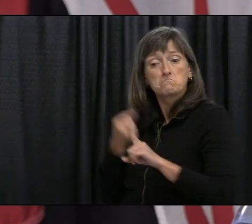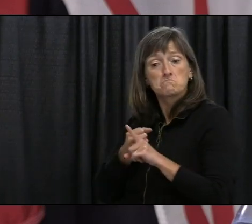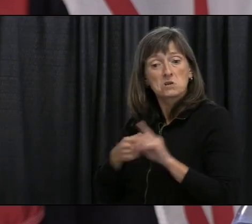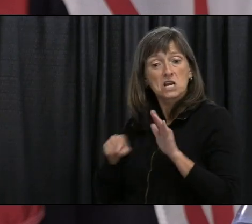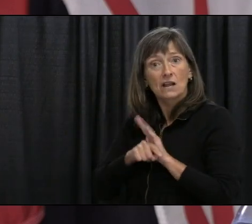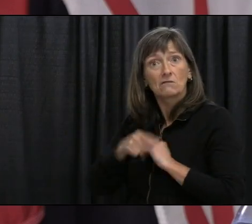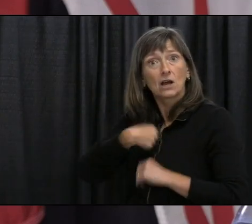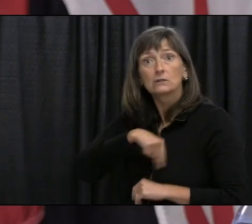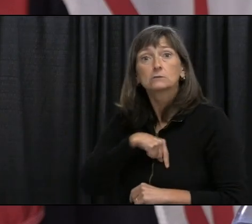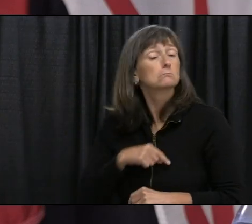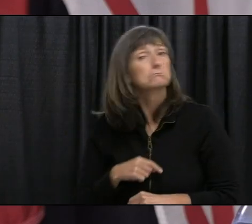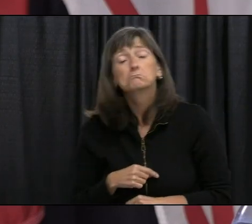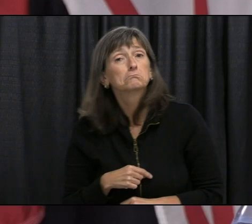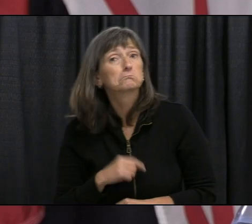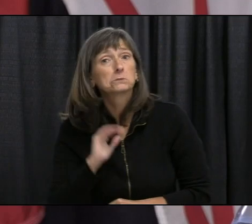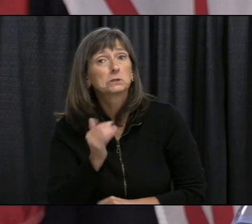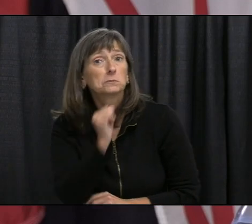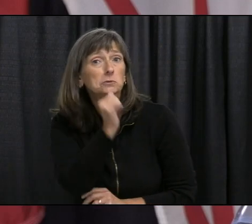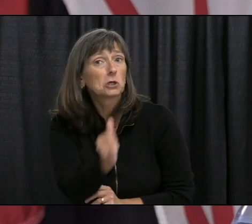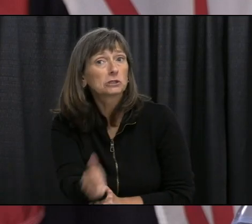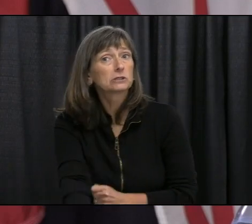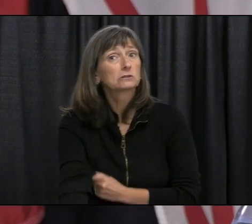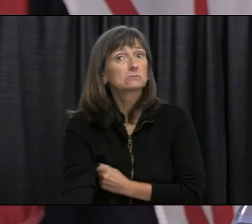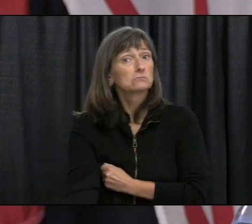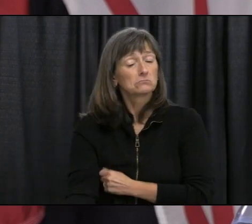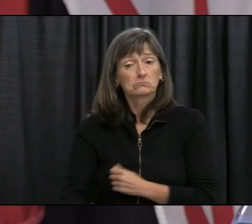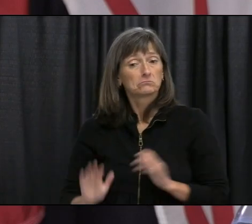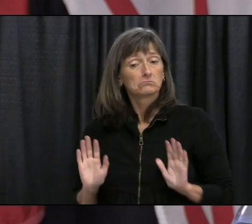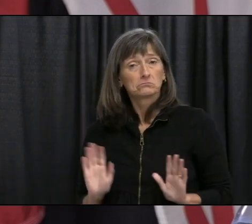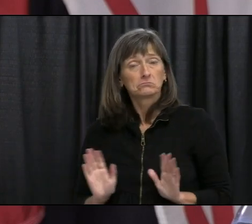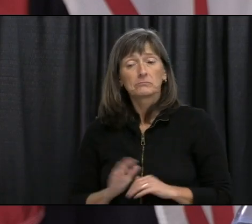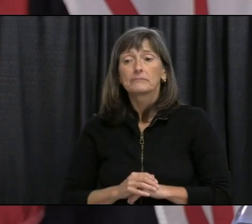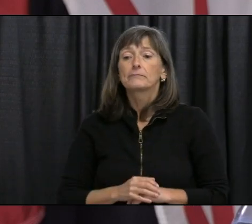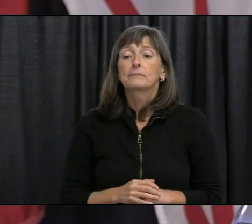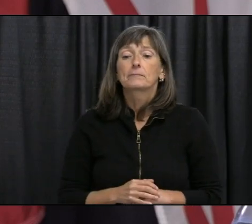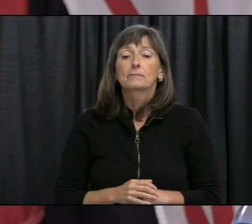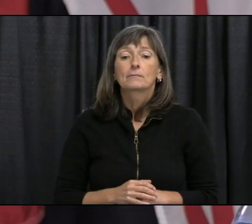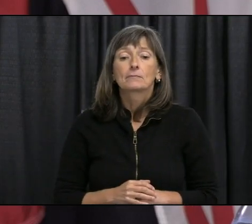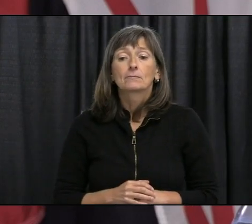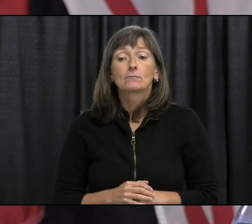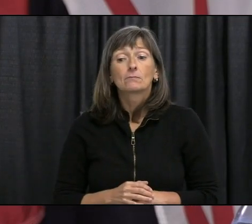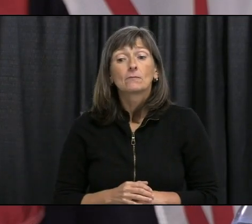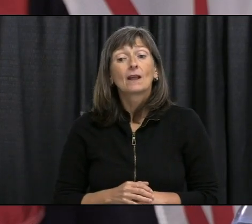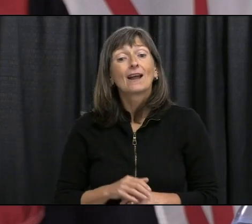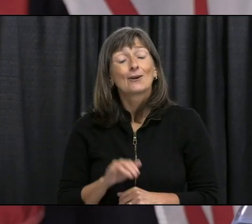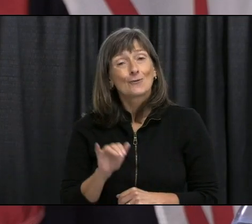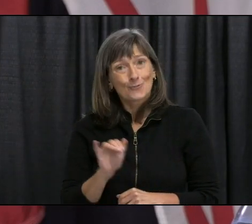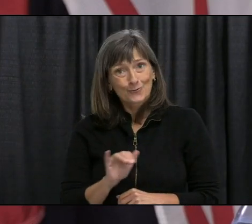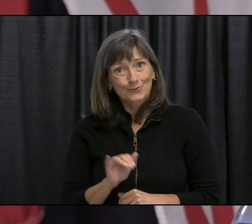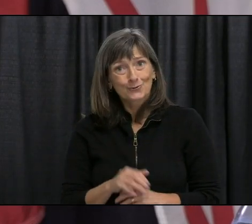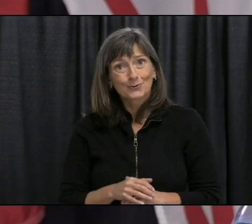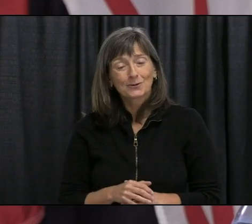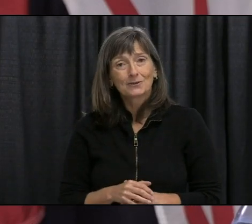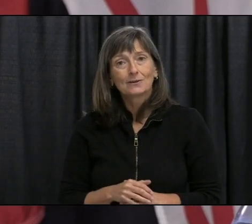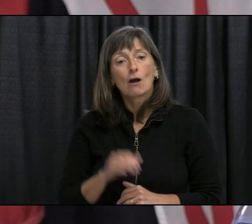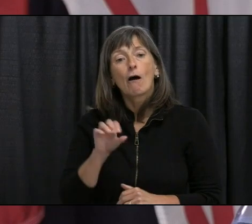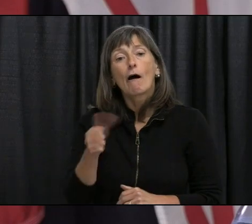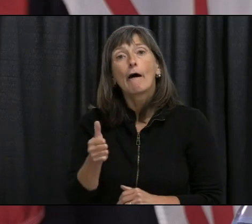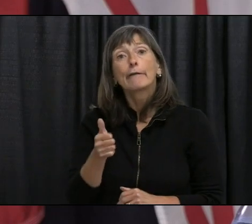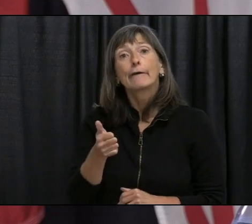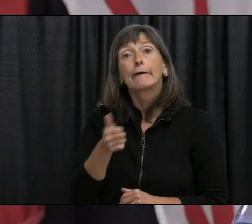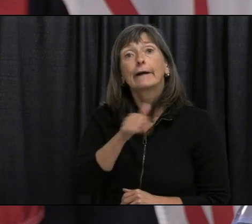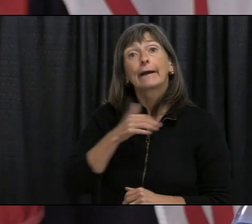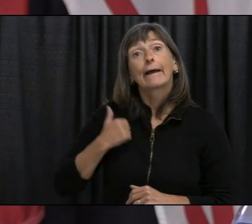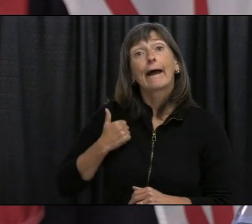appreciable downside to the COVID issue. And indeed, I think now other jurisdictions